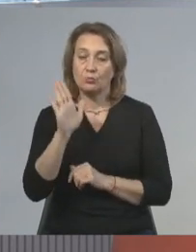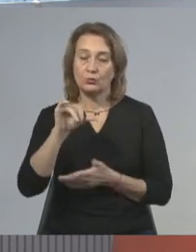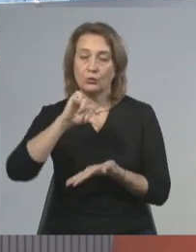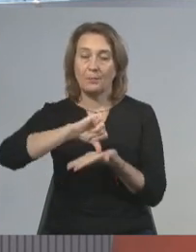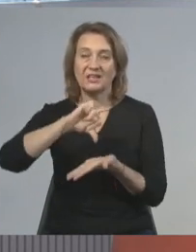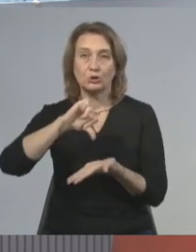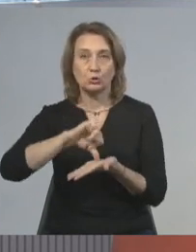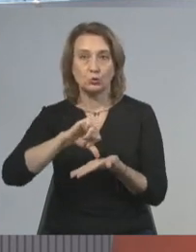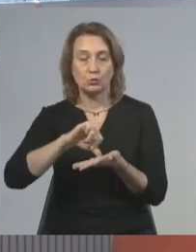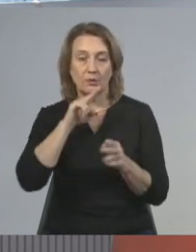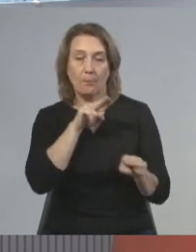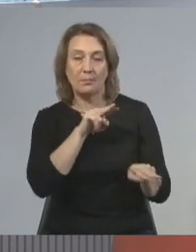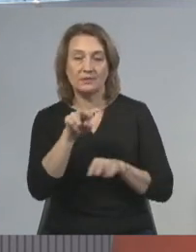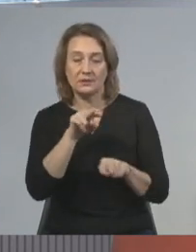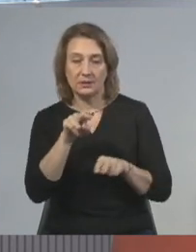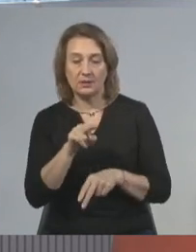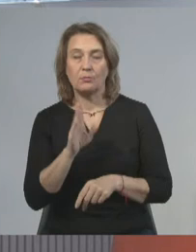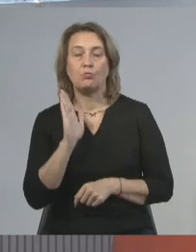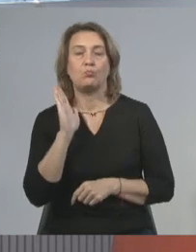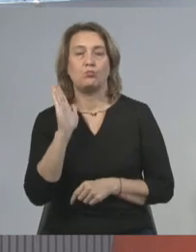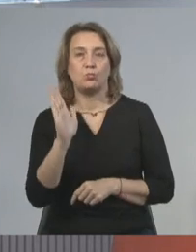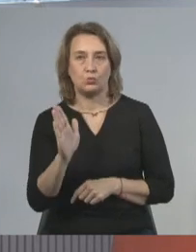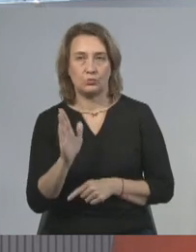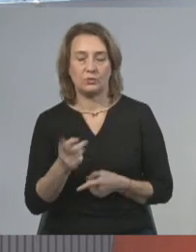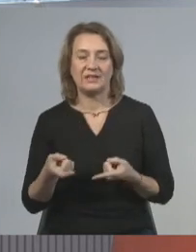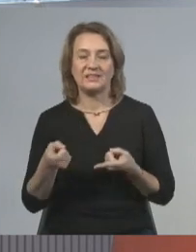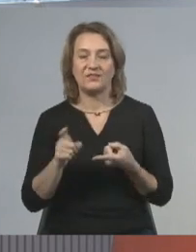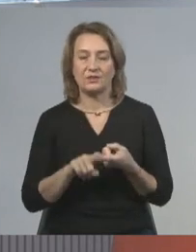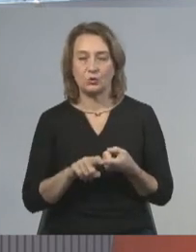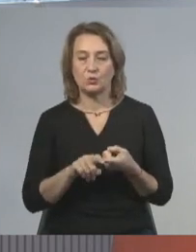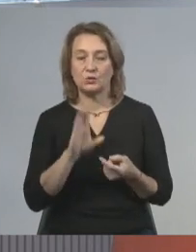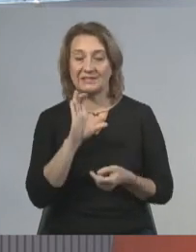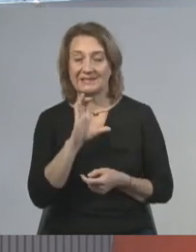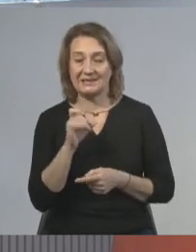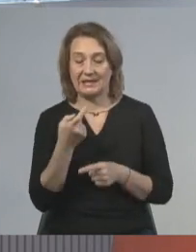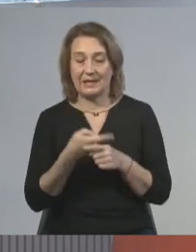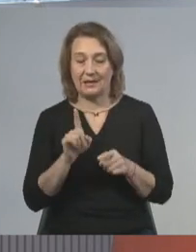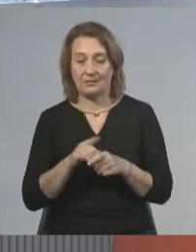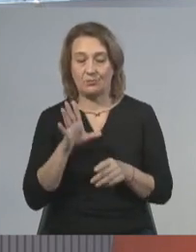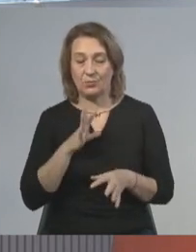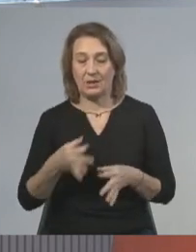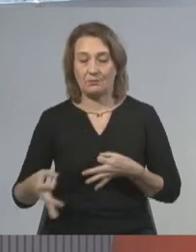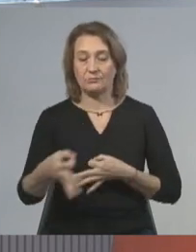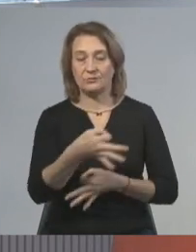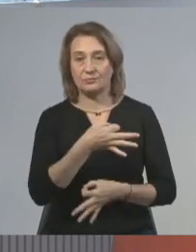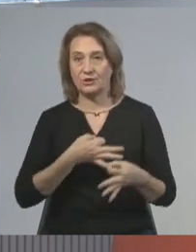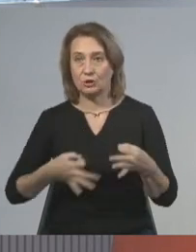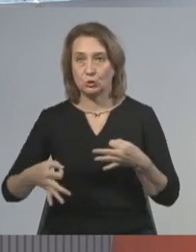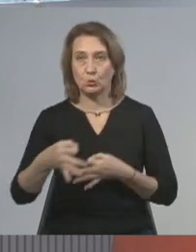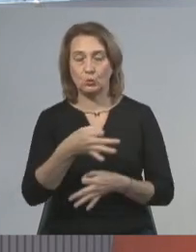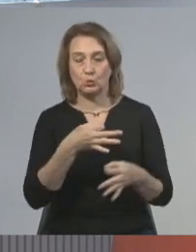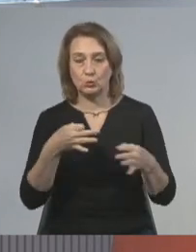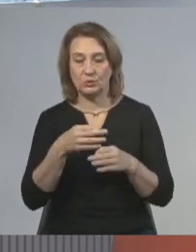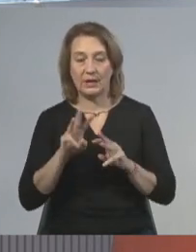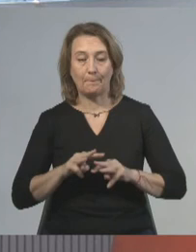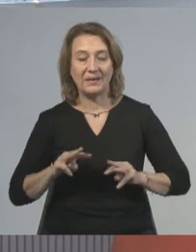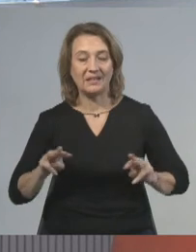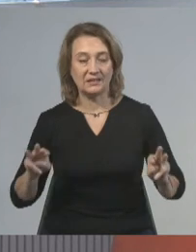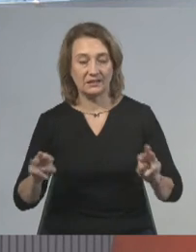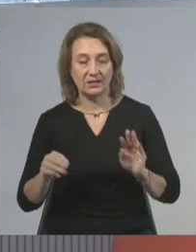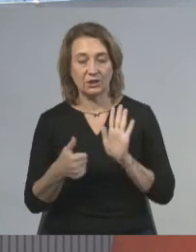or will there be observer observers or mass media representatives yes because we did have the